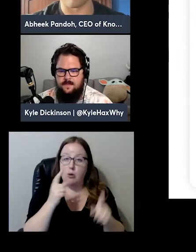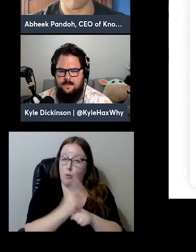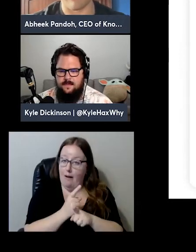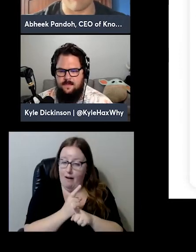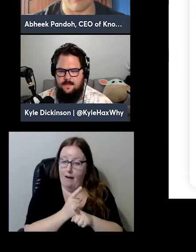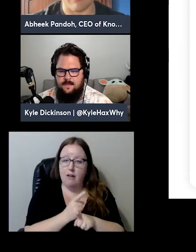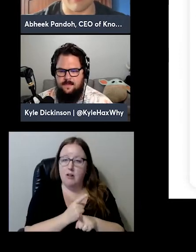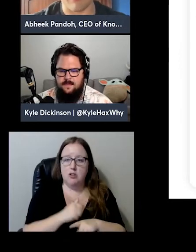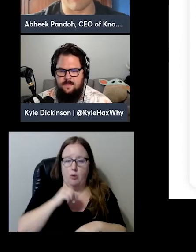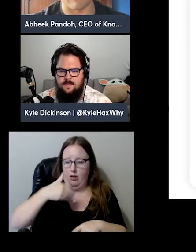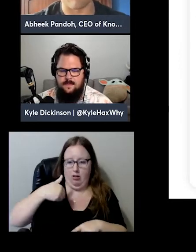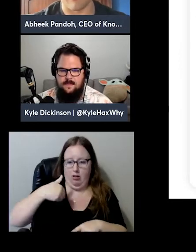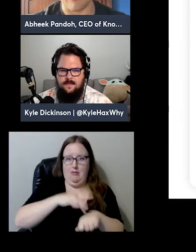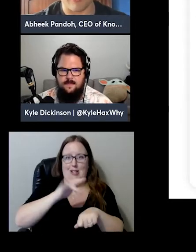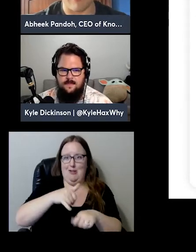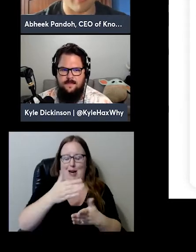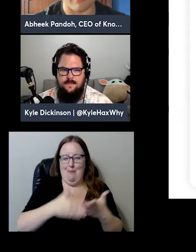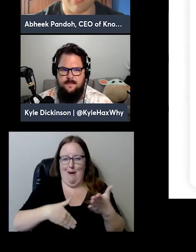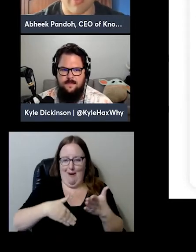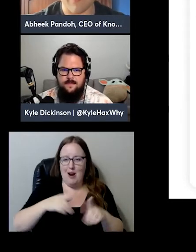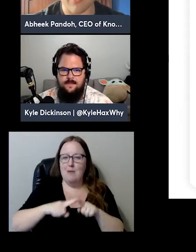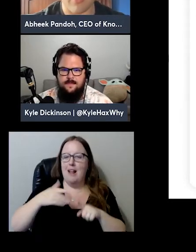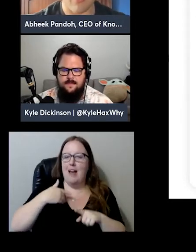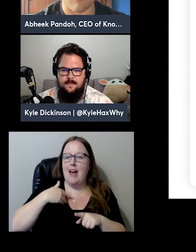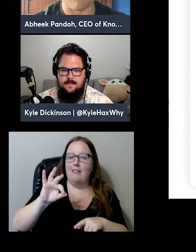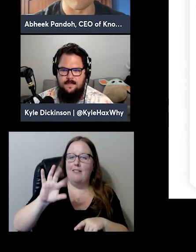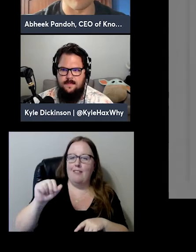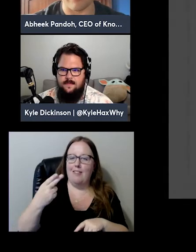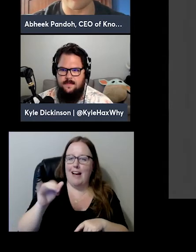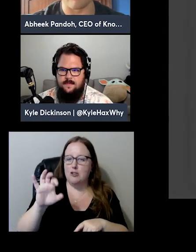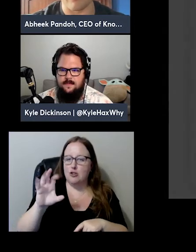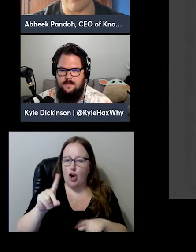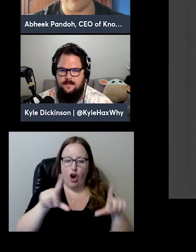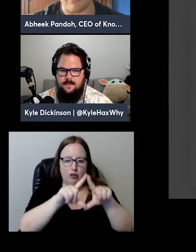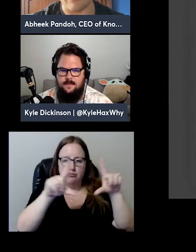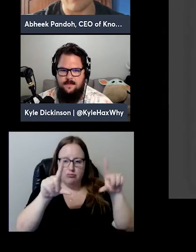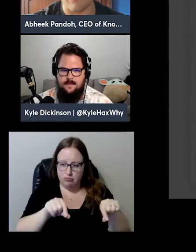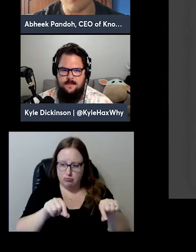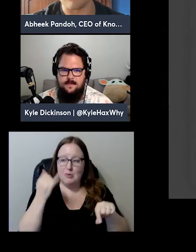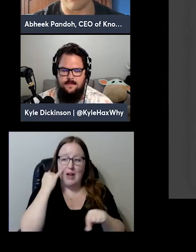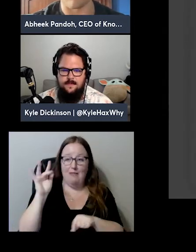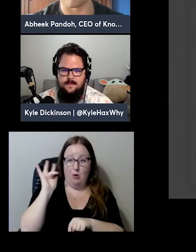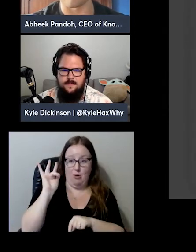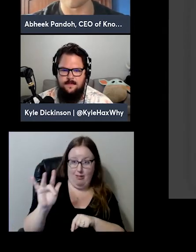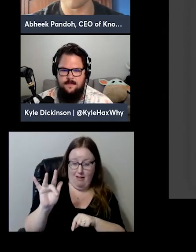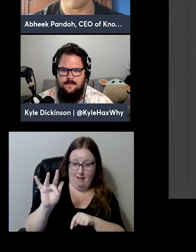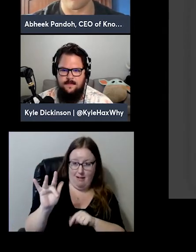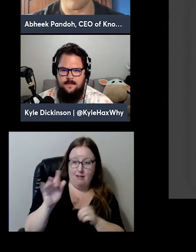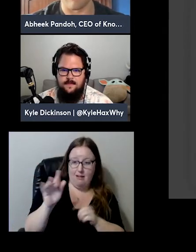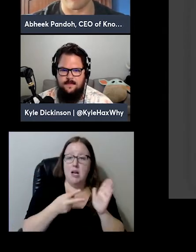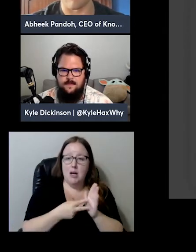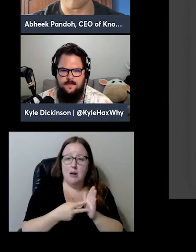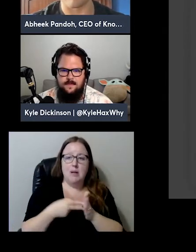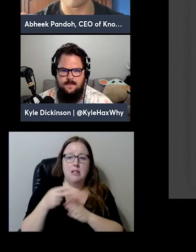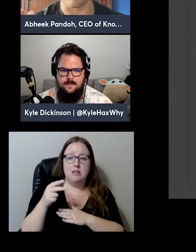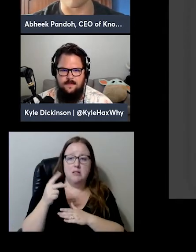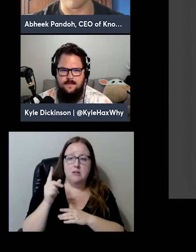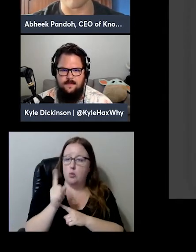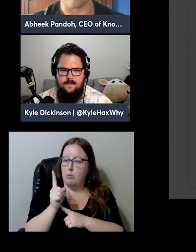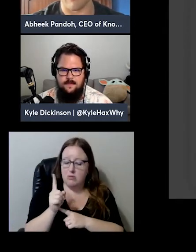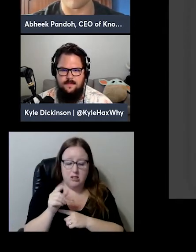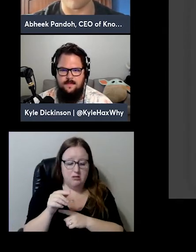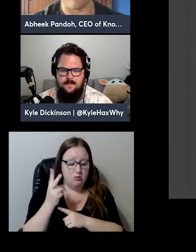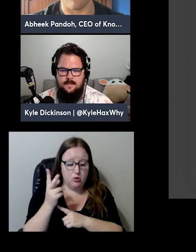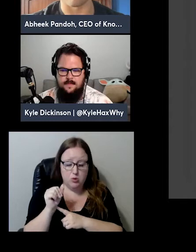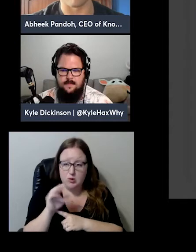gotten to that part yet, but there's like a flashcards button on the left, where if you click it, it takes a few seconds, and it'll actually